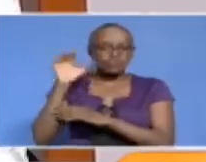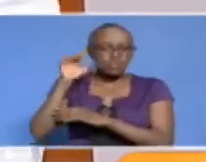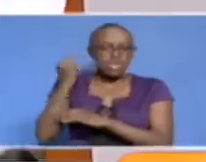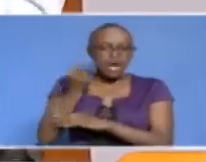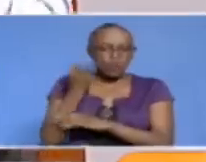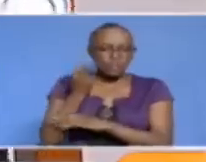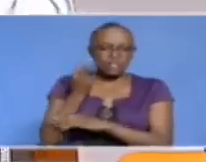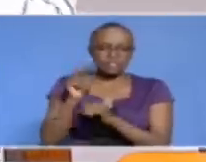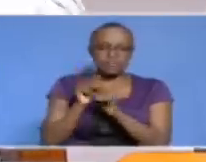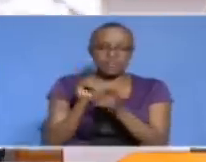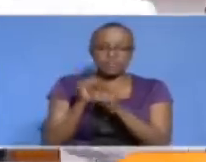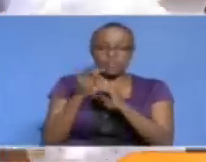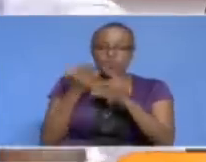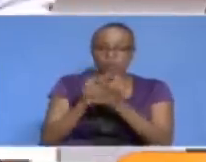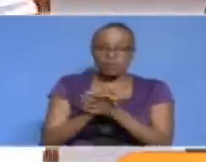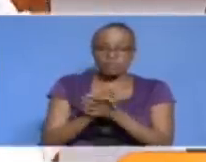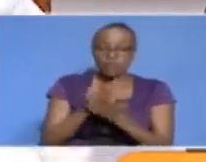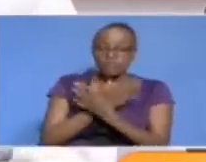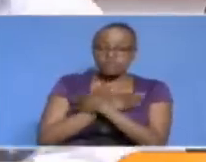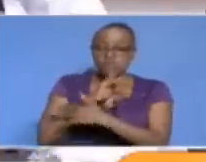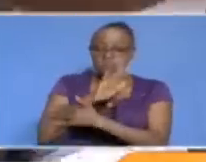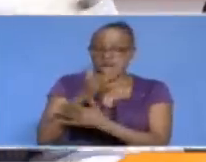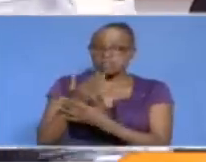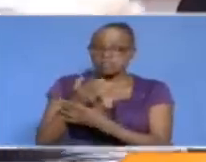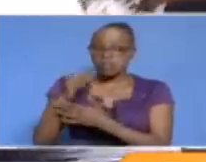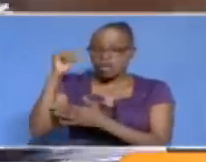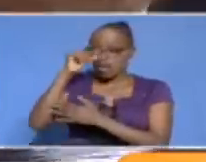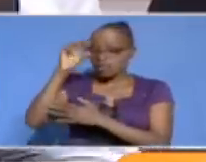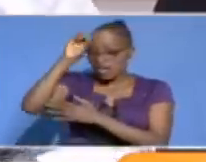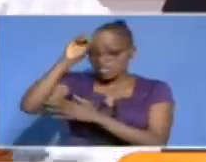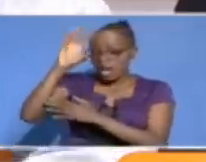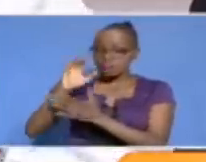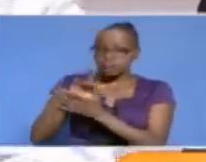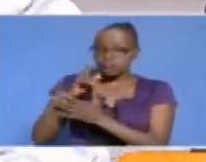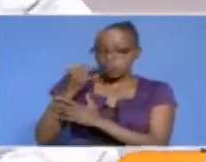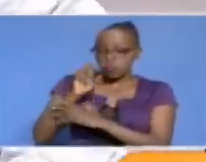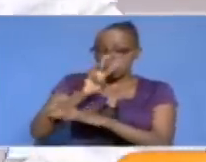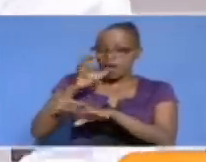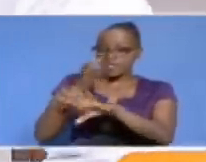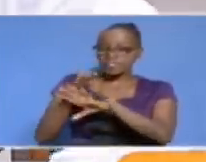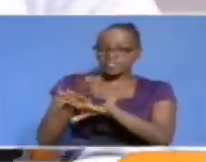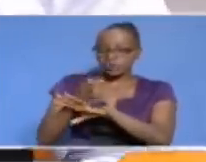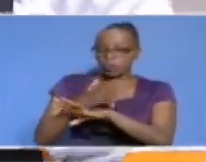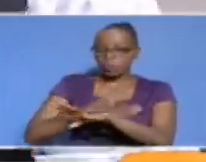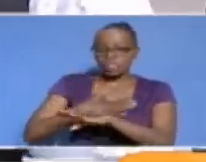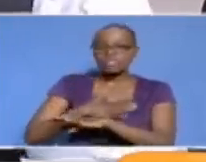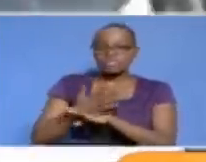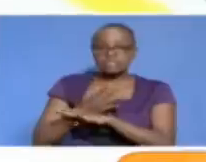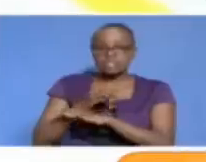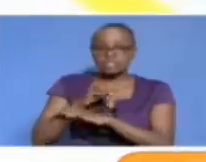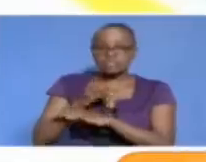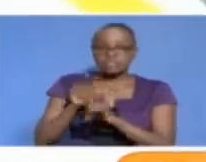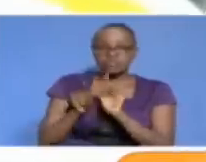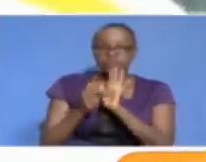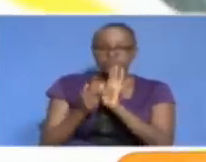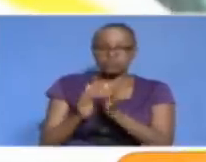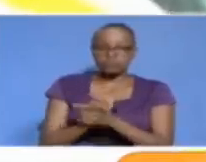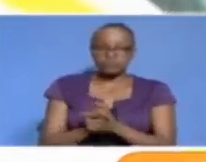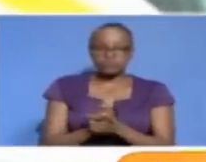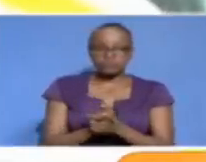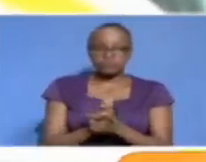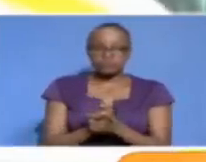e one bite from a friend, your friend. Governor of Kiambu County, Ferdinand Waititu. Monica. No, but let me just... Governor